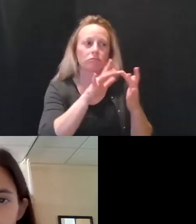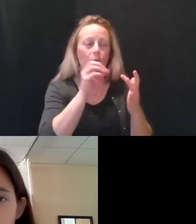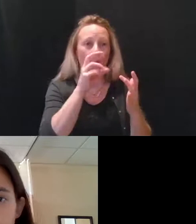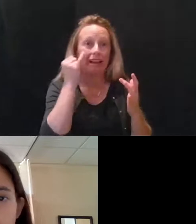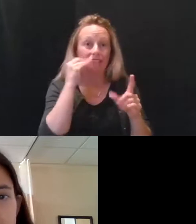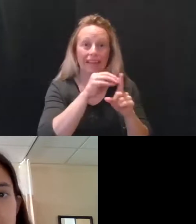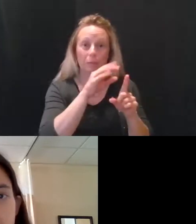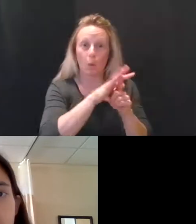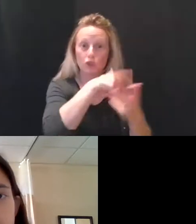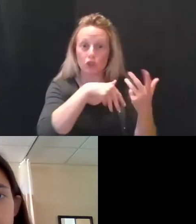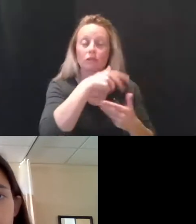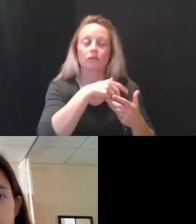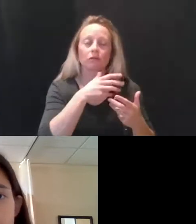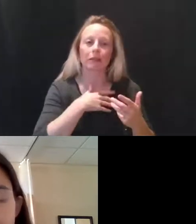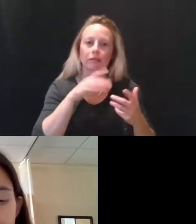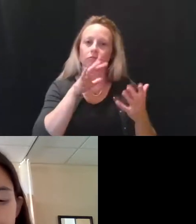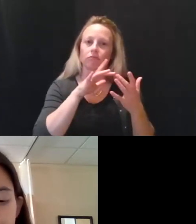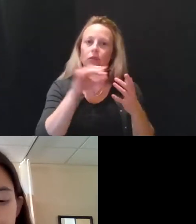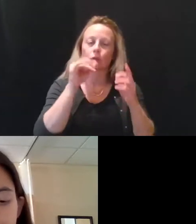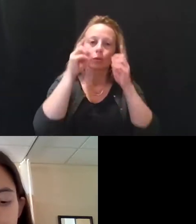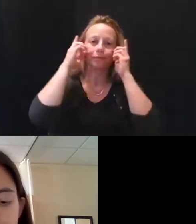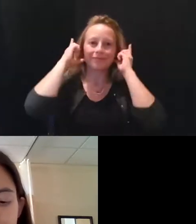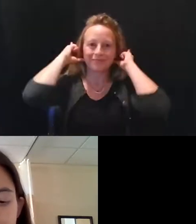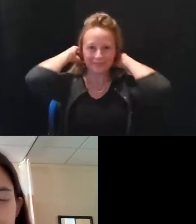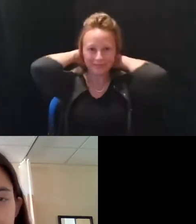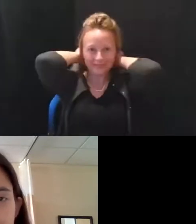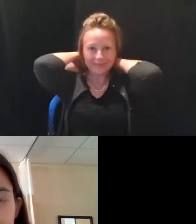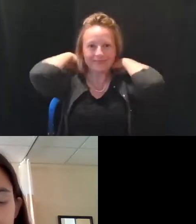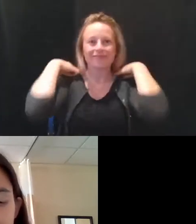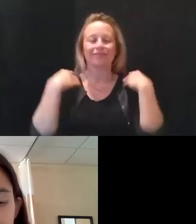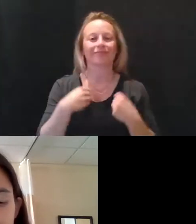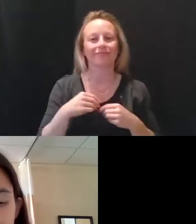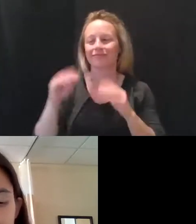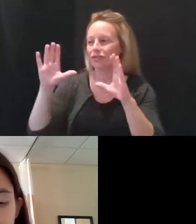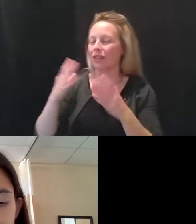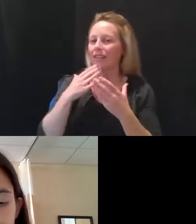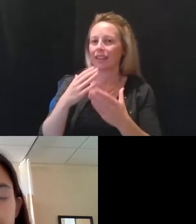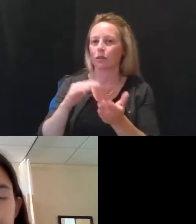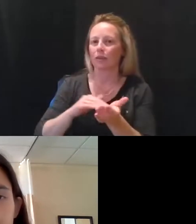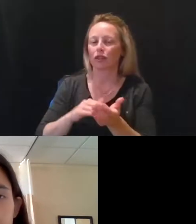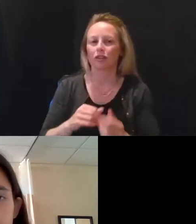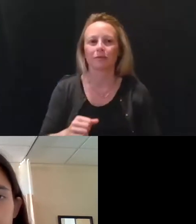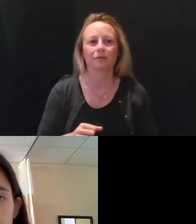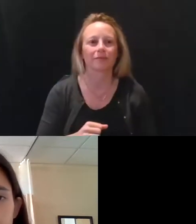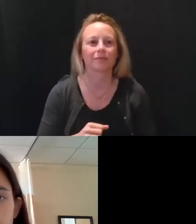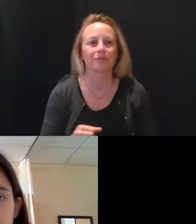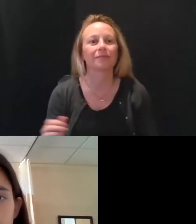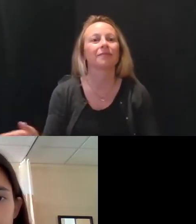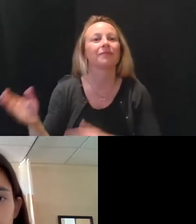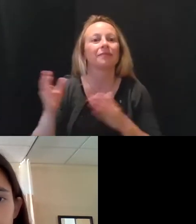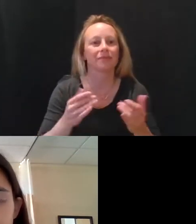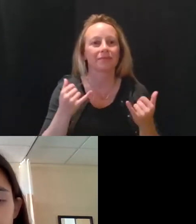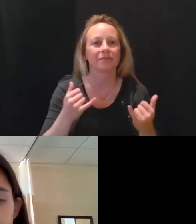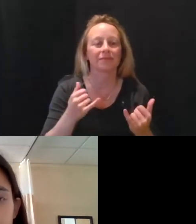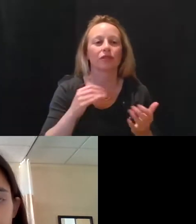feel free to reach out to us with any questions related to that. All right, thank you so much, doctor. Let's go to Dr.